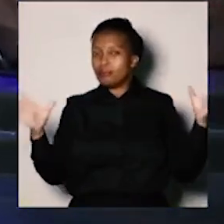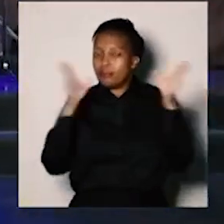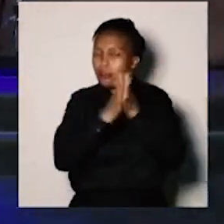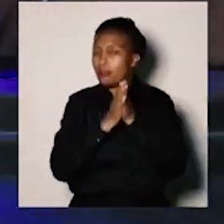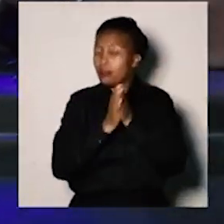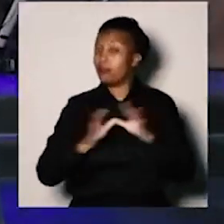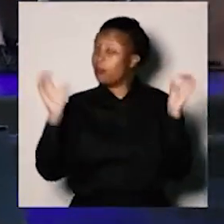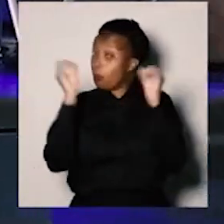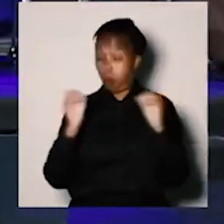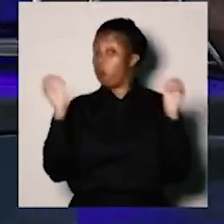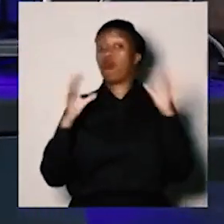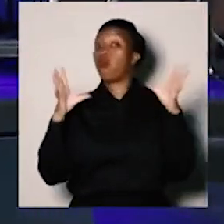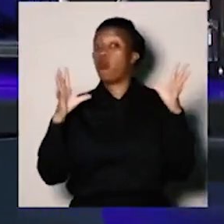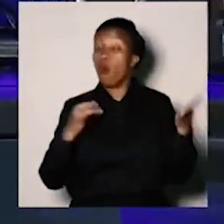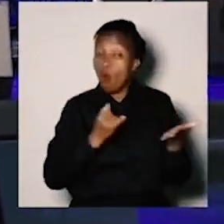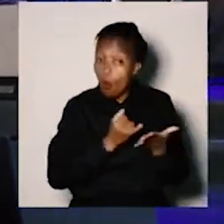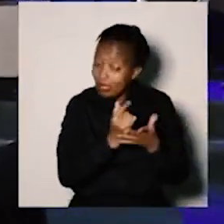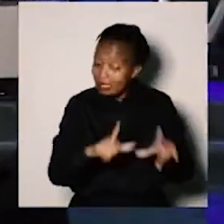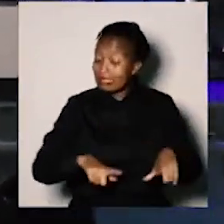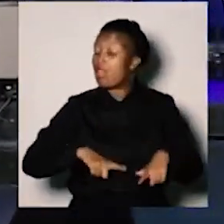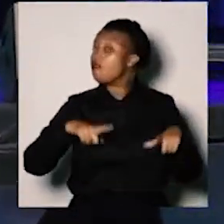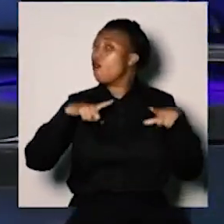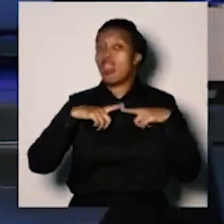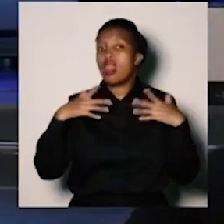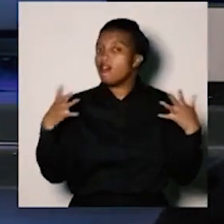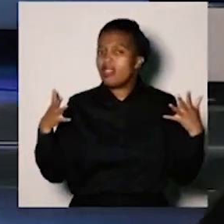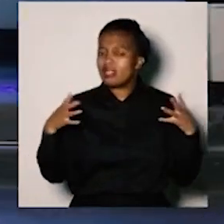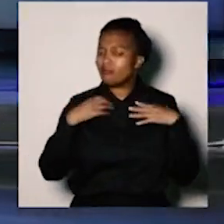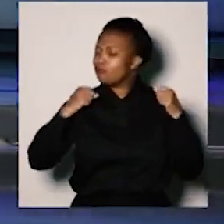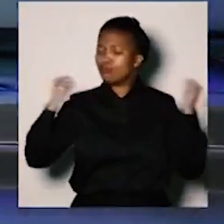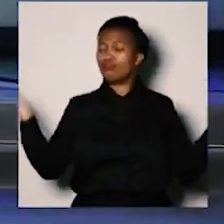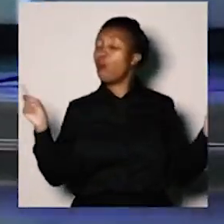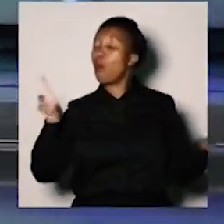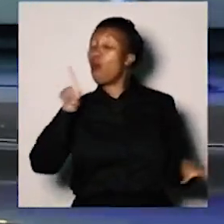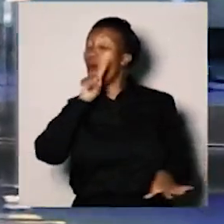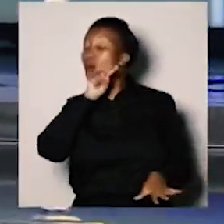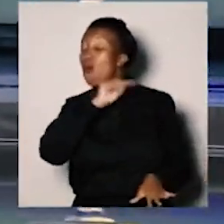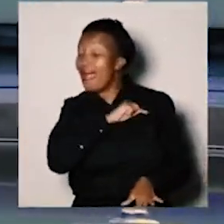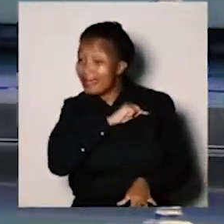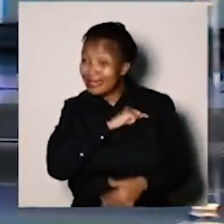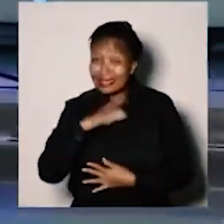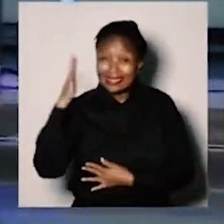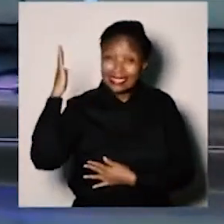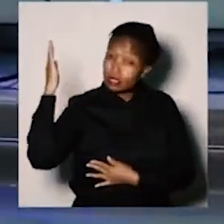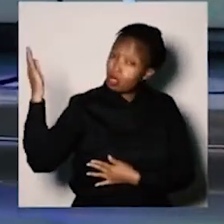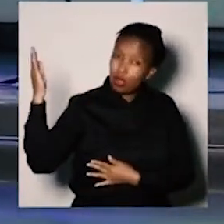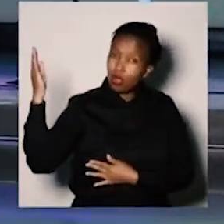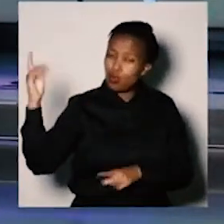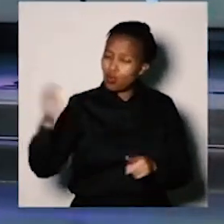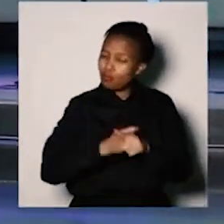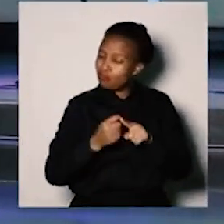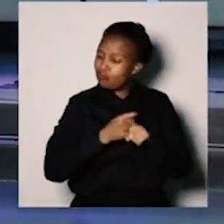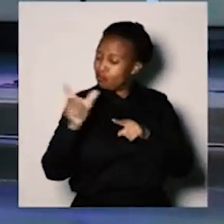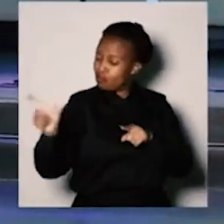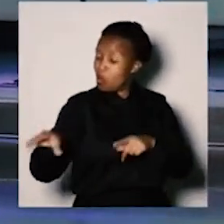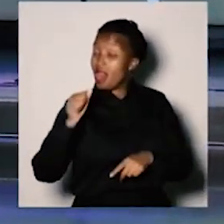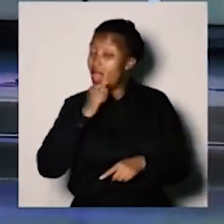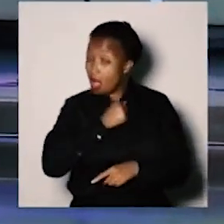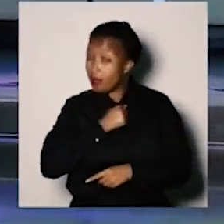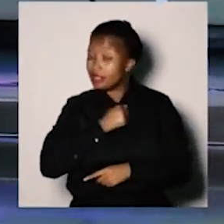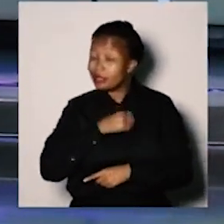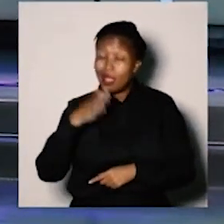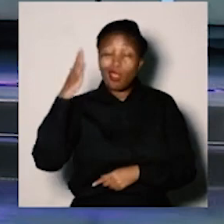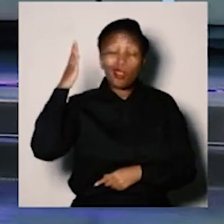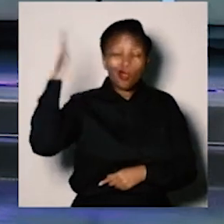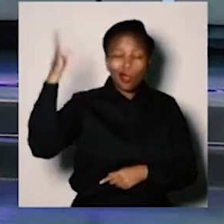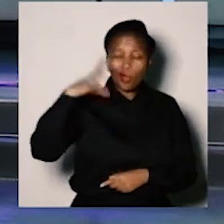To shed off sinful living. To shed off all those things. Why? Because God, who is our trainer, God, who